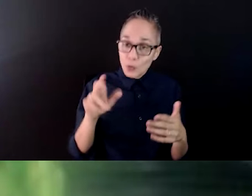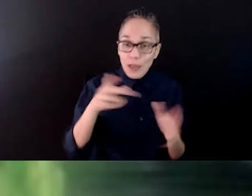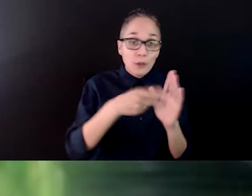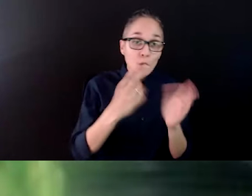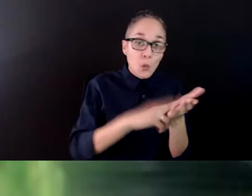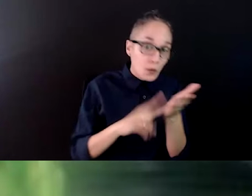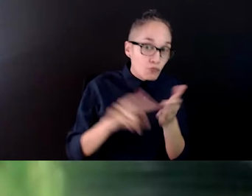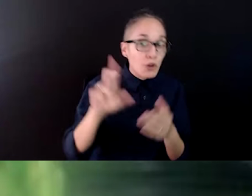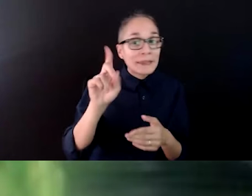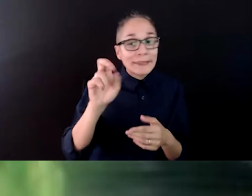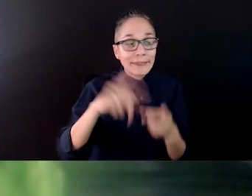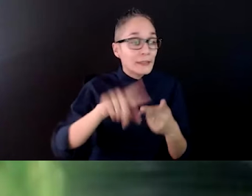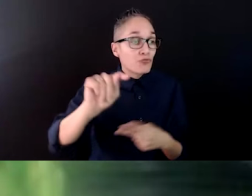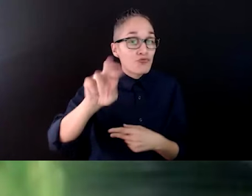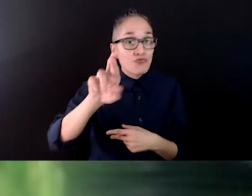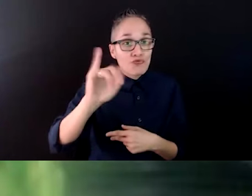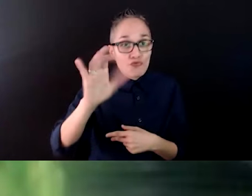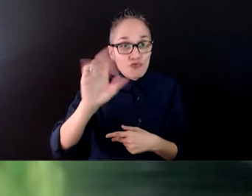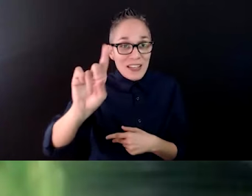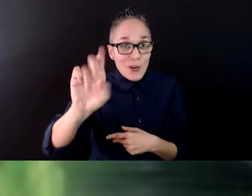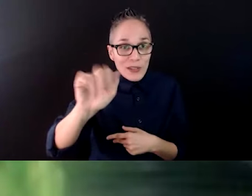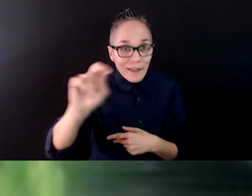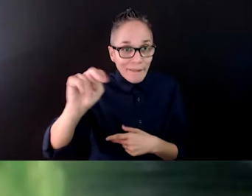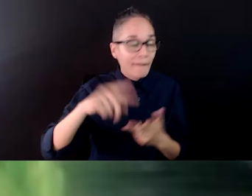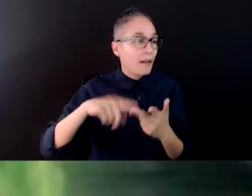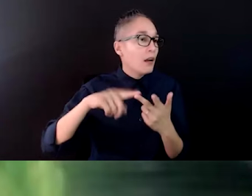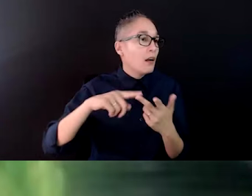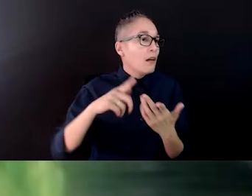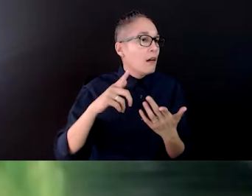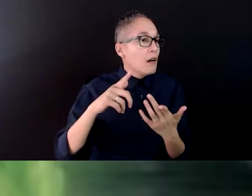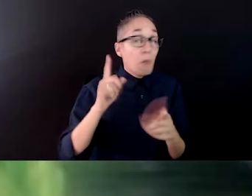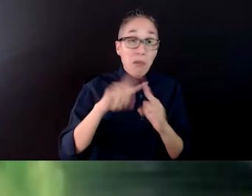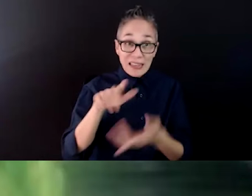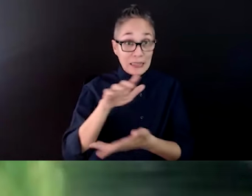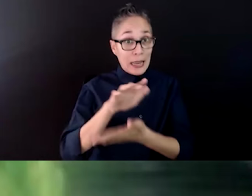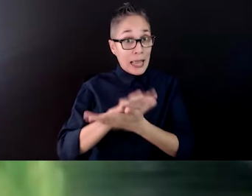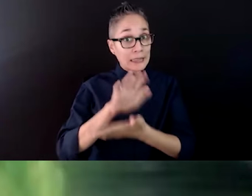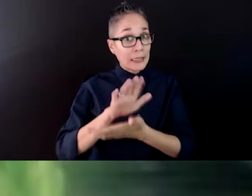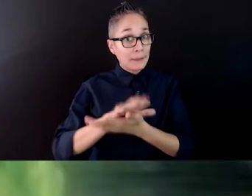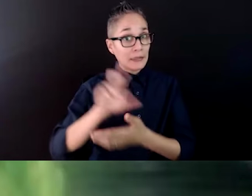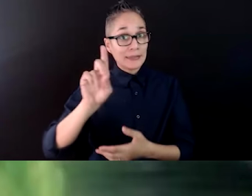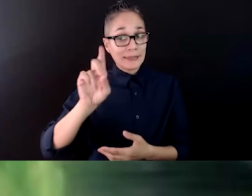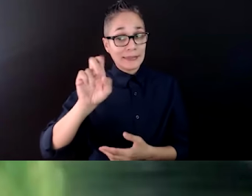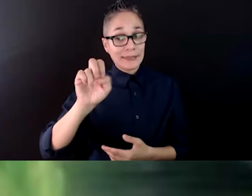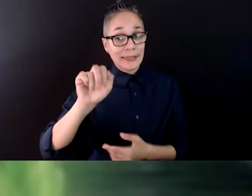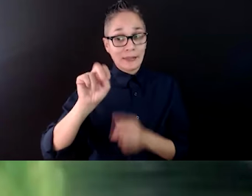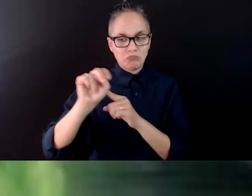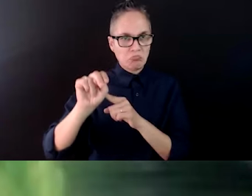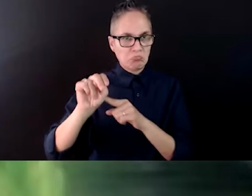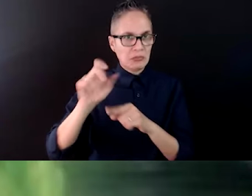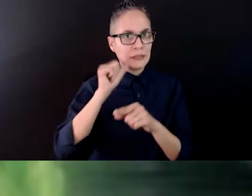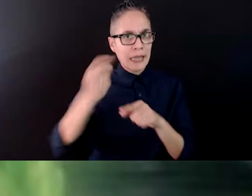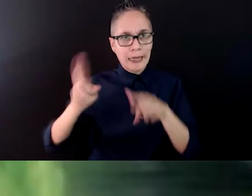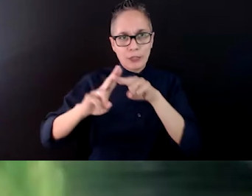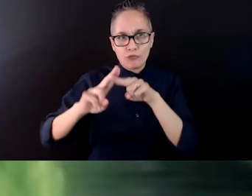deans, trio, there's a trio dean out in Reedley, but academic deans haven't increased.